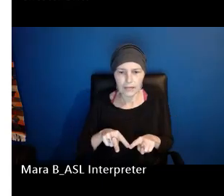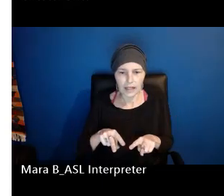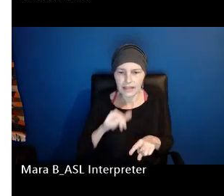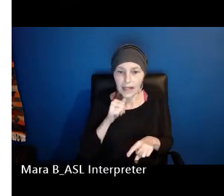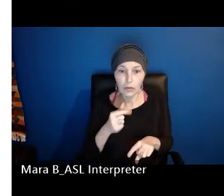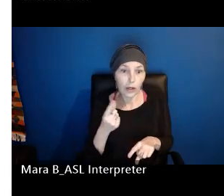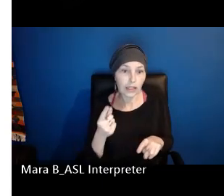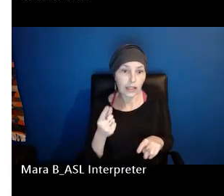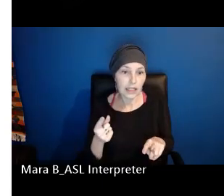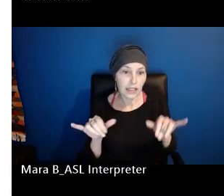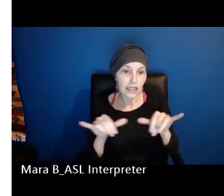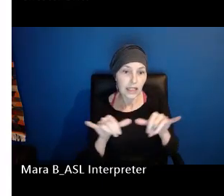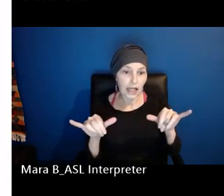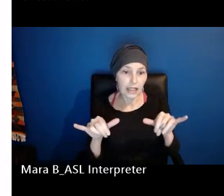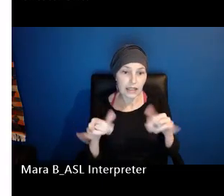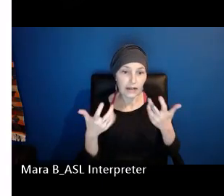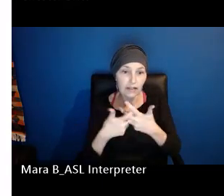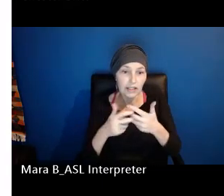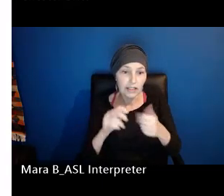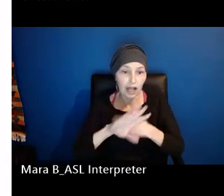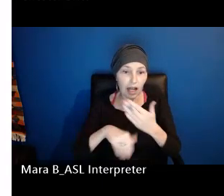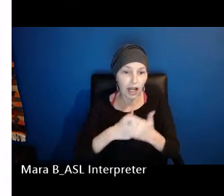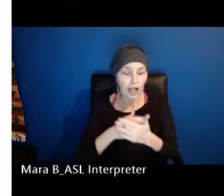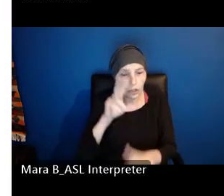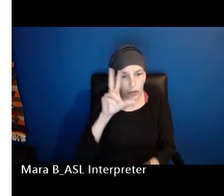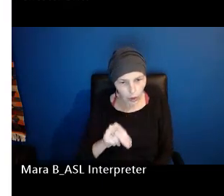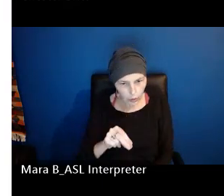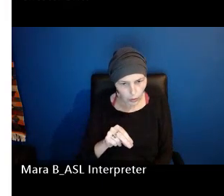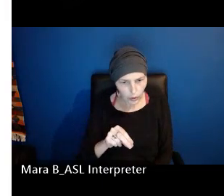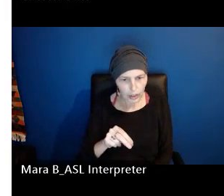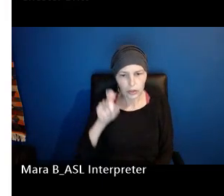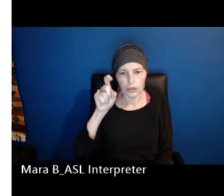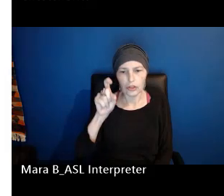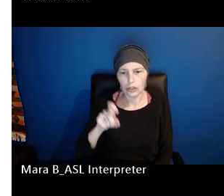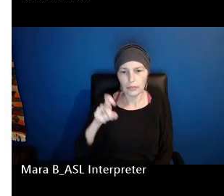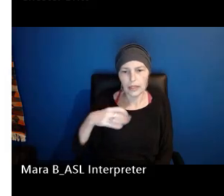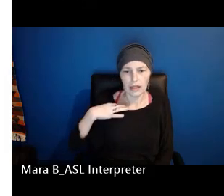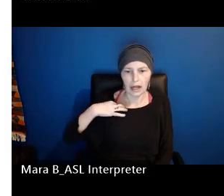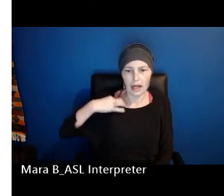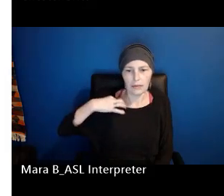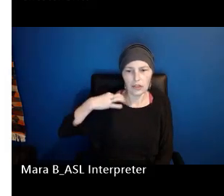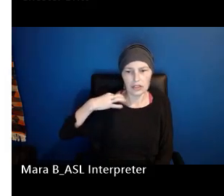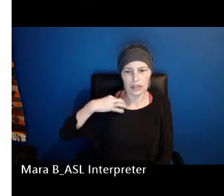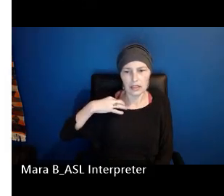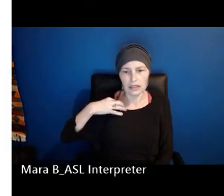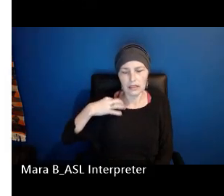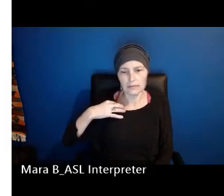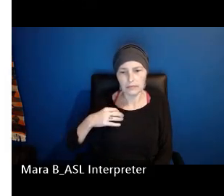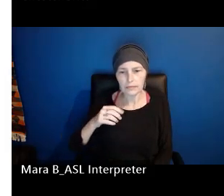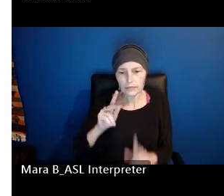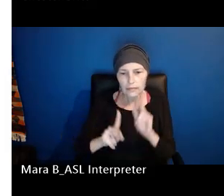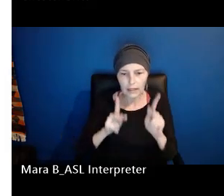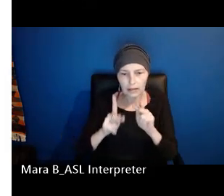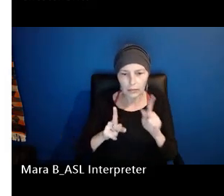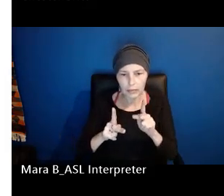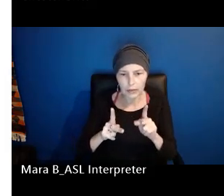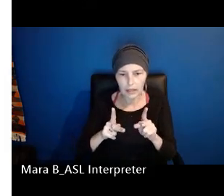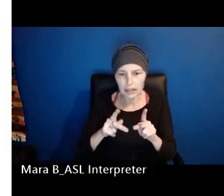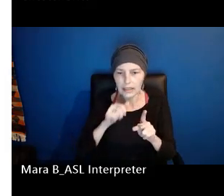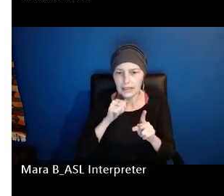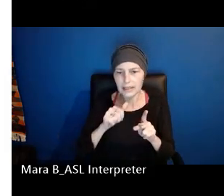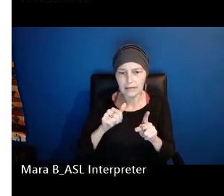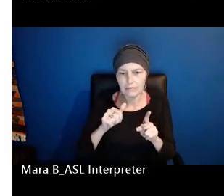be optional. For those people that commented that they were for electrification, they must not have electric bills. In the Central Valley, your bill can